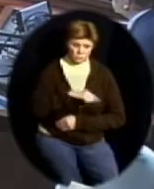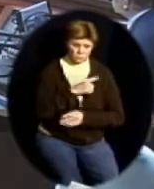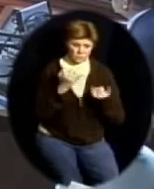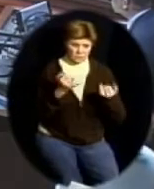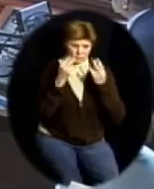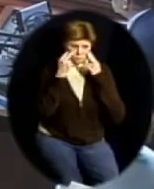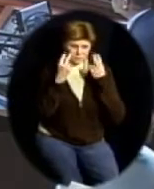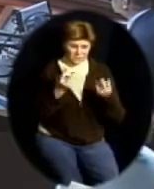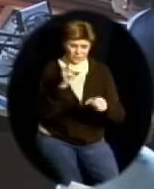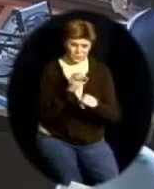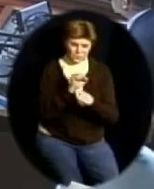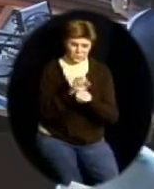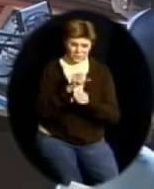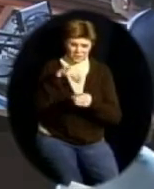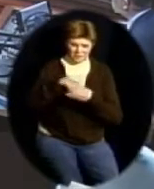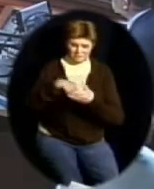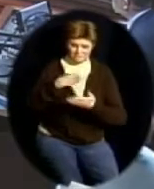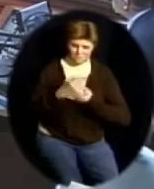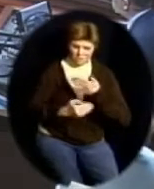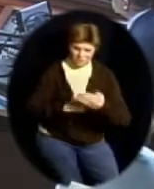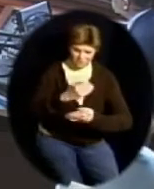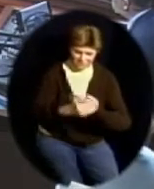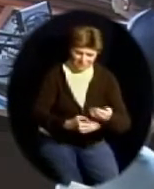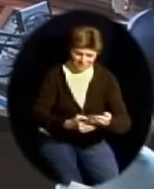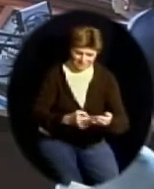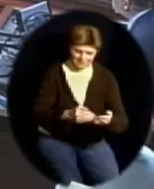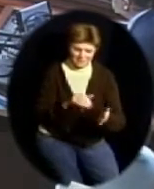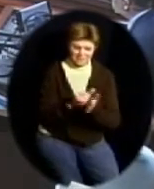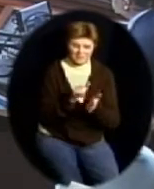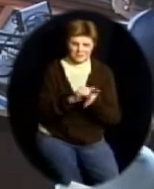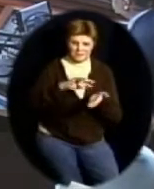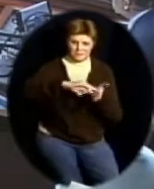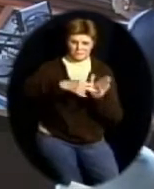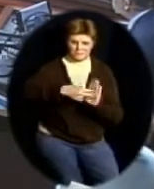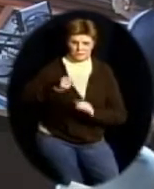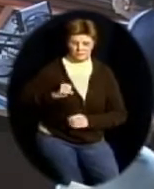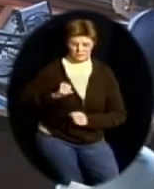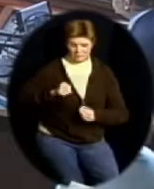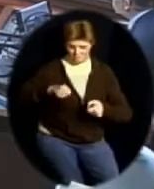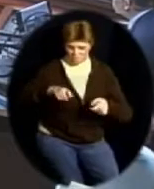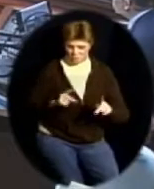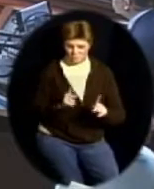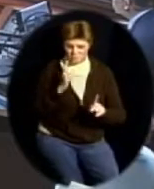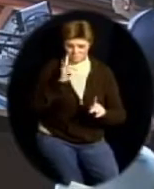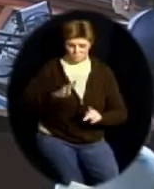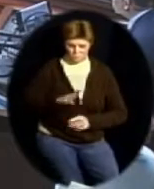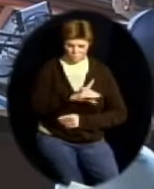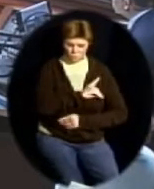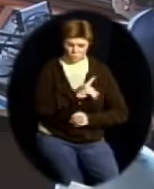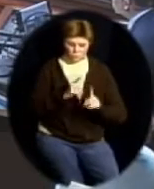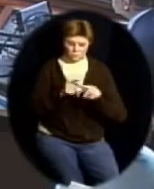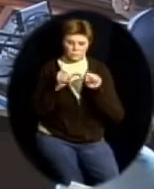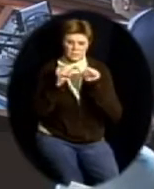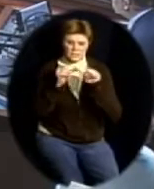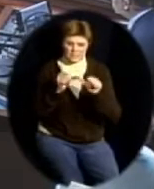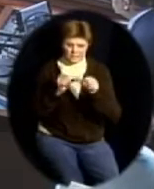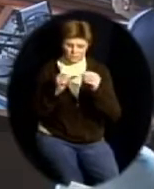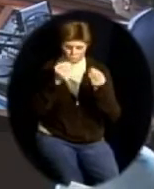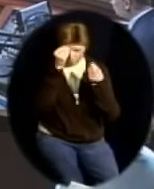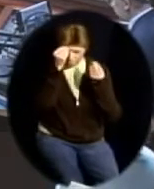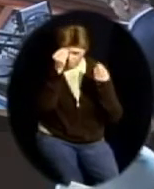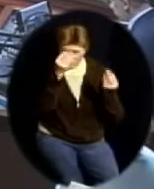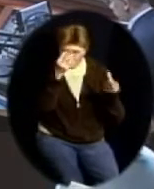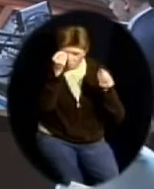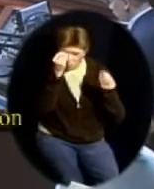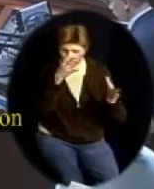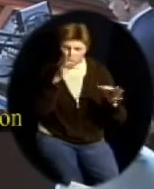progress. This is an opportunity for the board to also give some additional input, whether it's this evening or you have